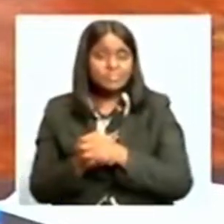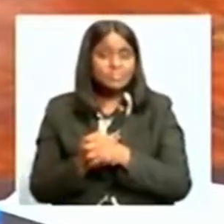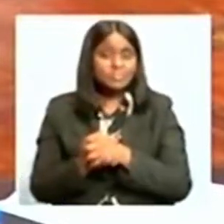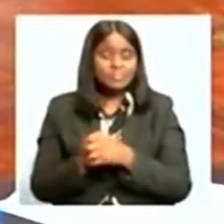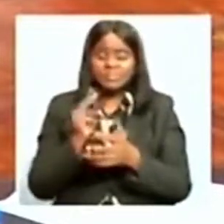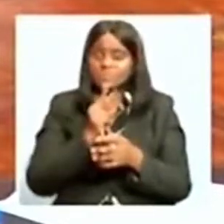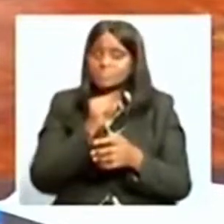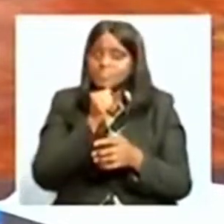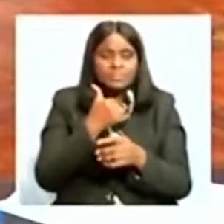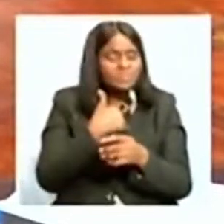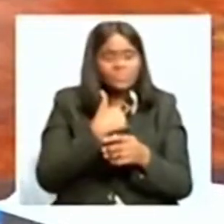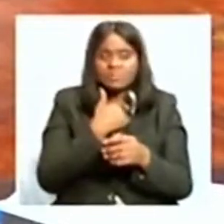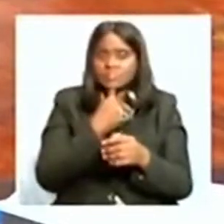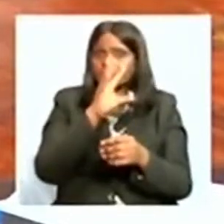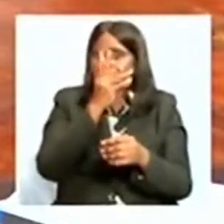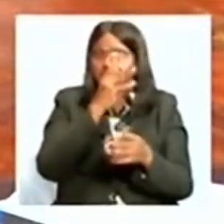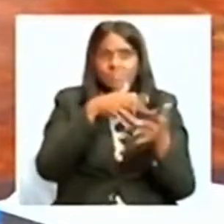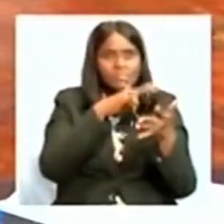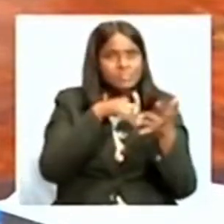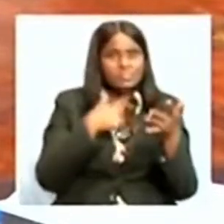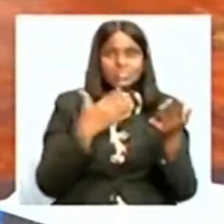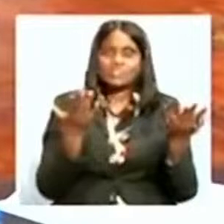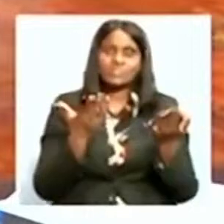we don't have the 6th schedule.